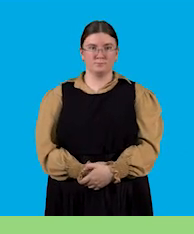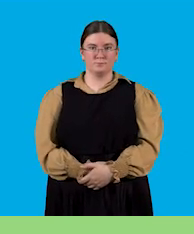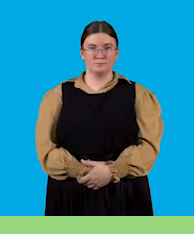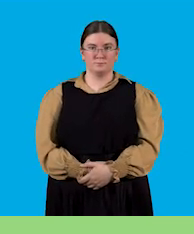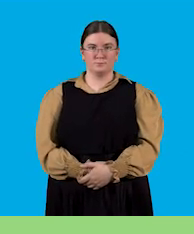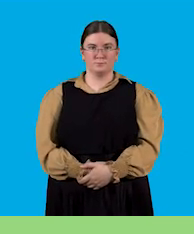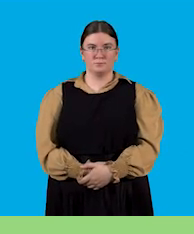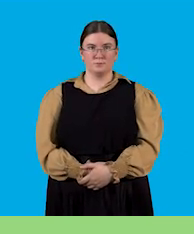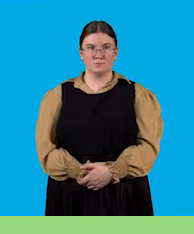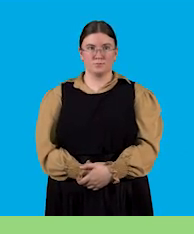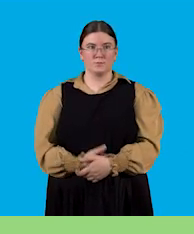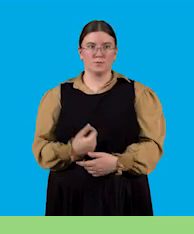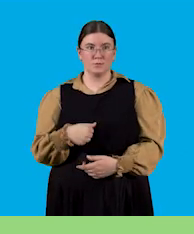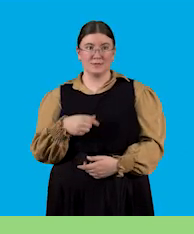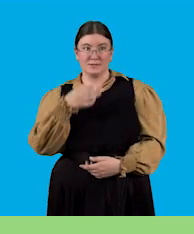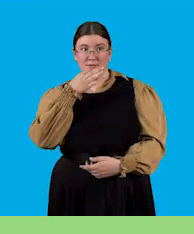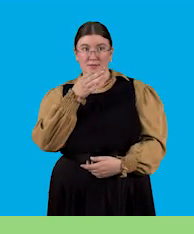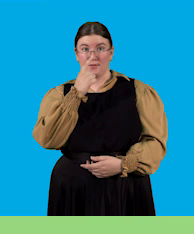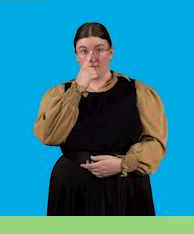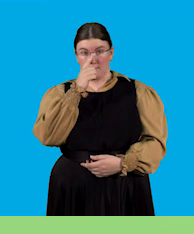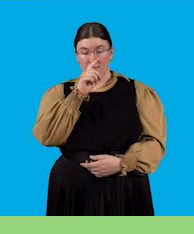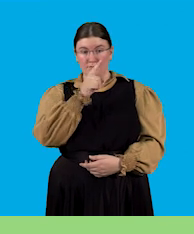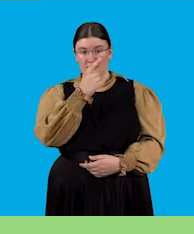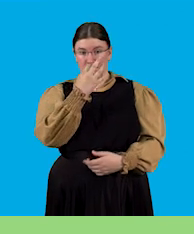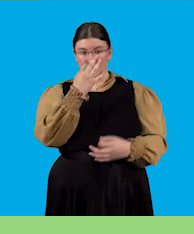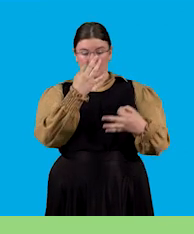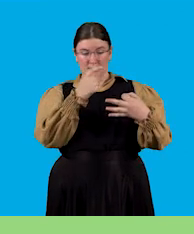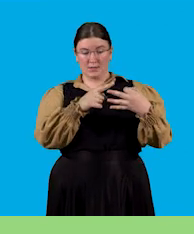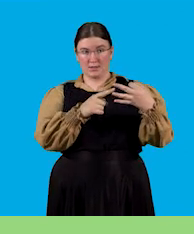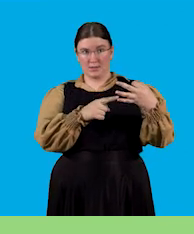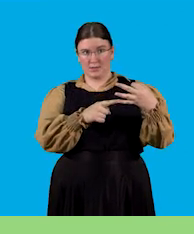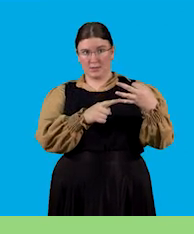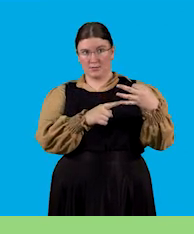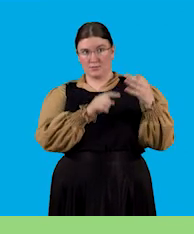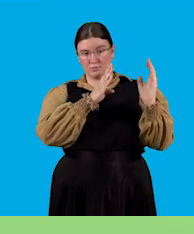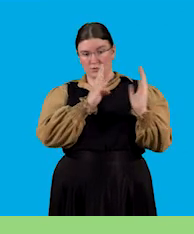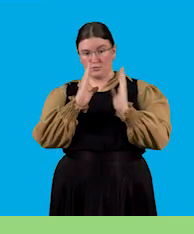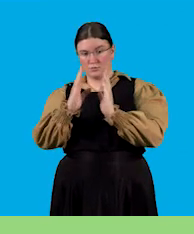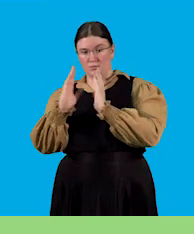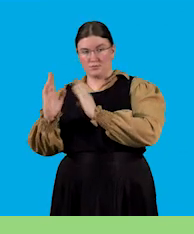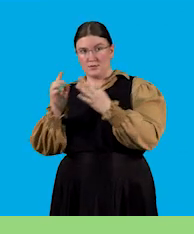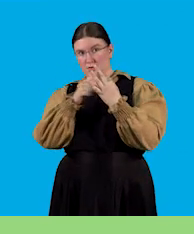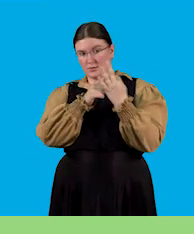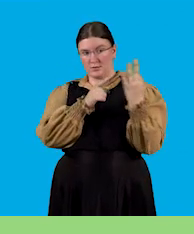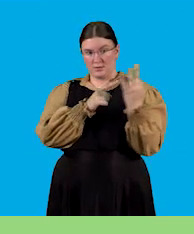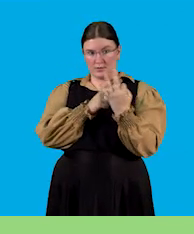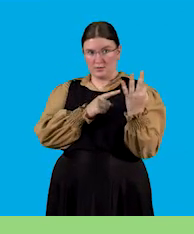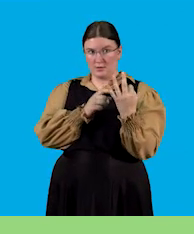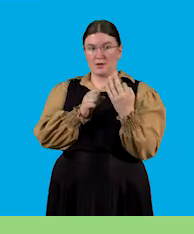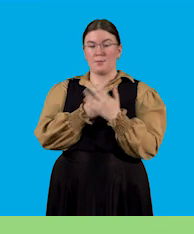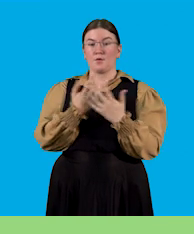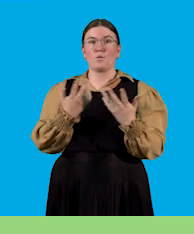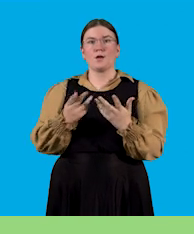So we can say that the first three processes, they all take place in the